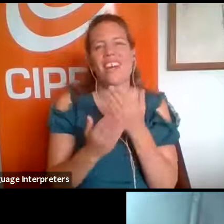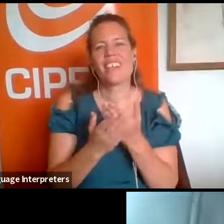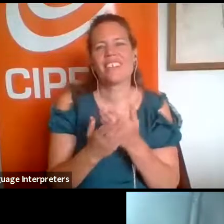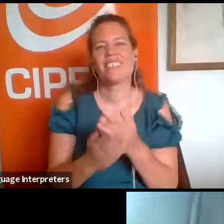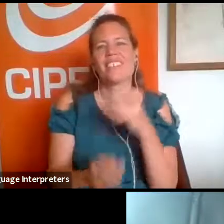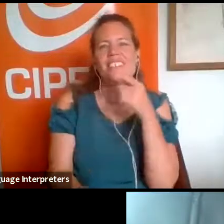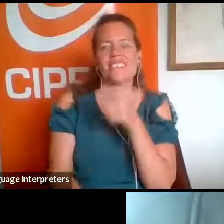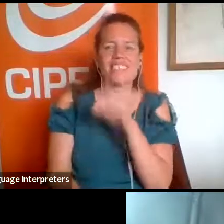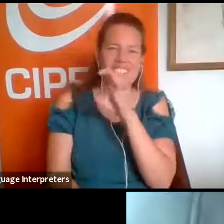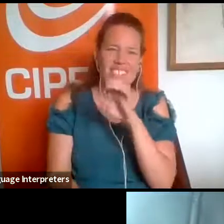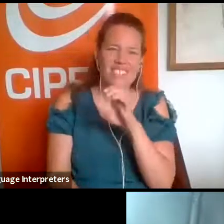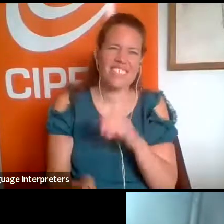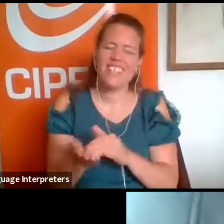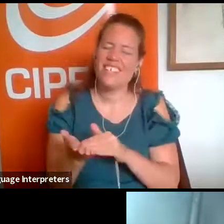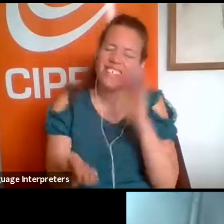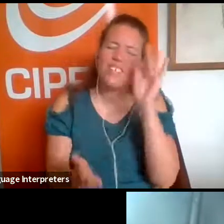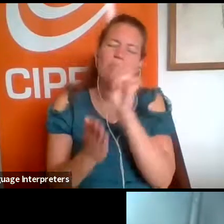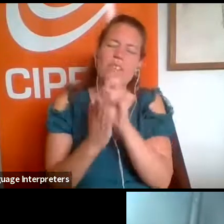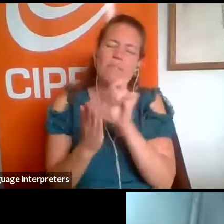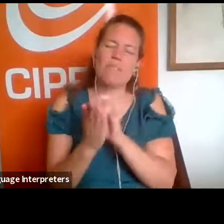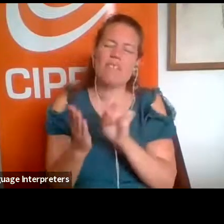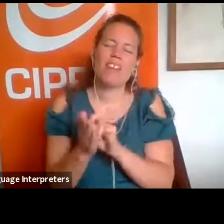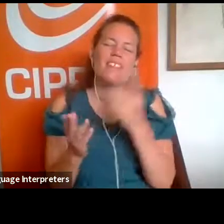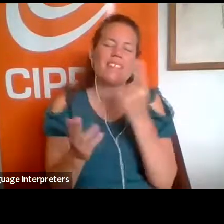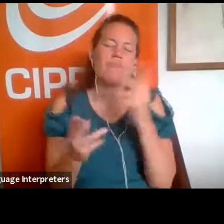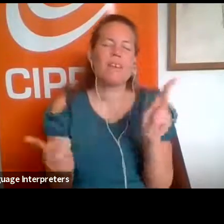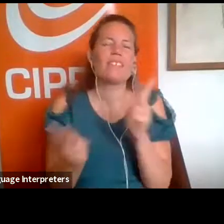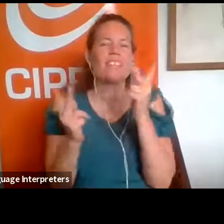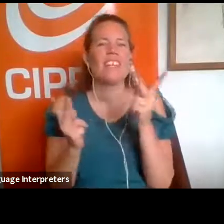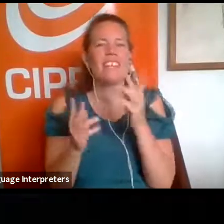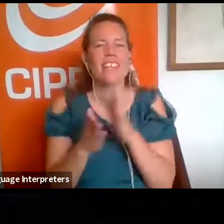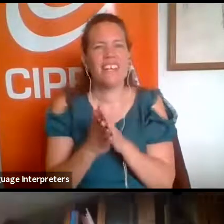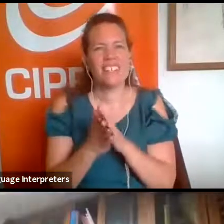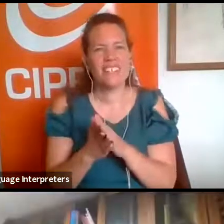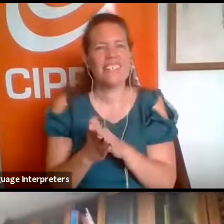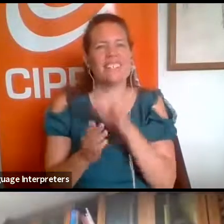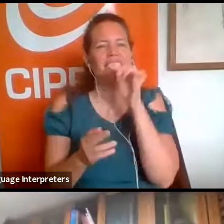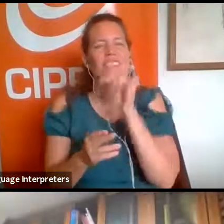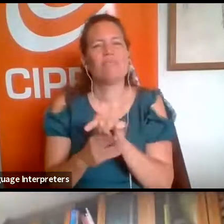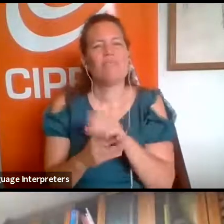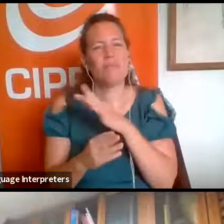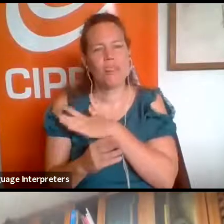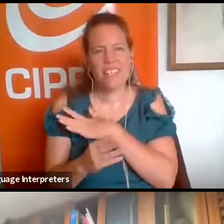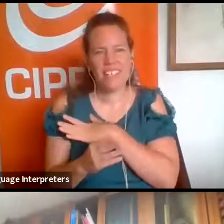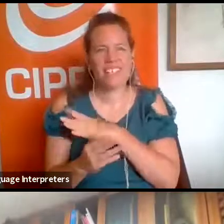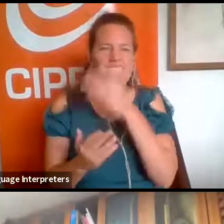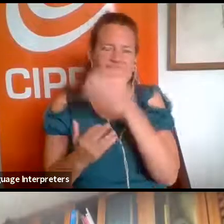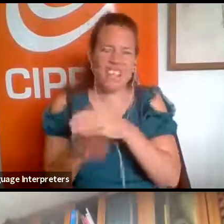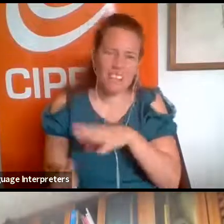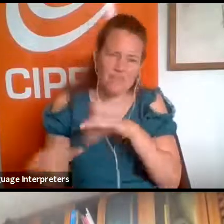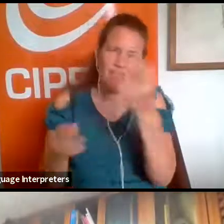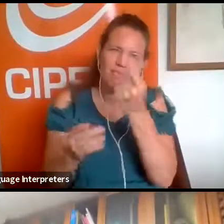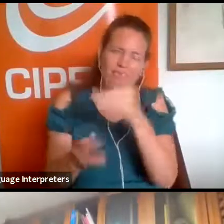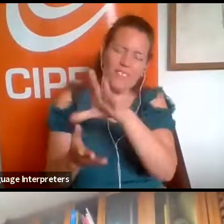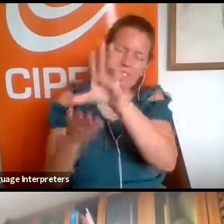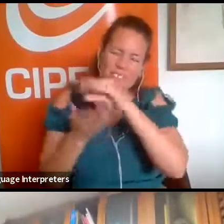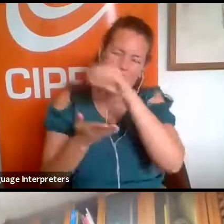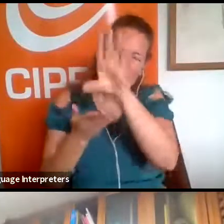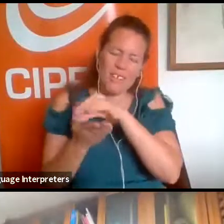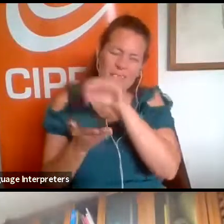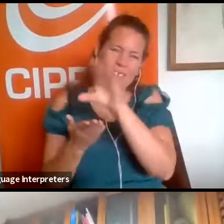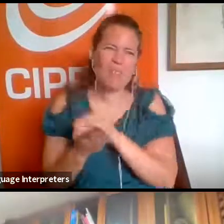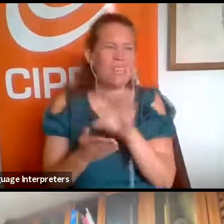about online gender-based violence in Kenya, and I really cited her a lot for my dissertation. So thank you so much for your work,